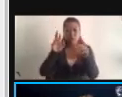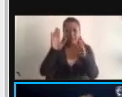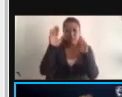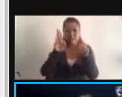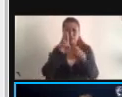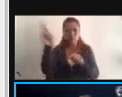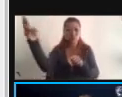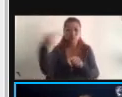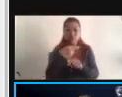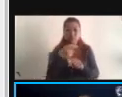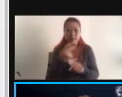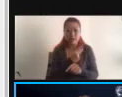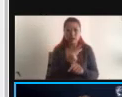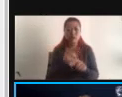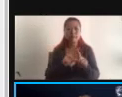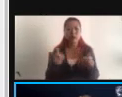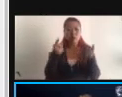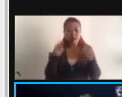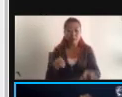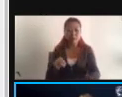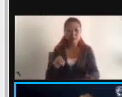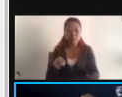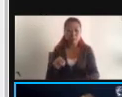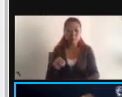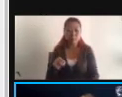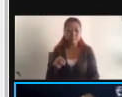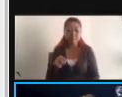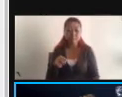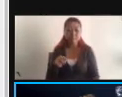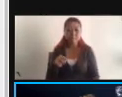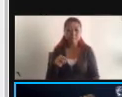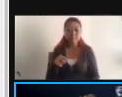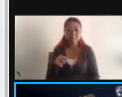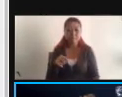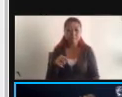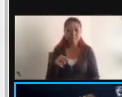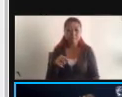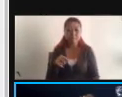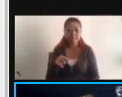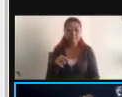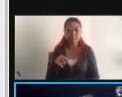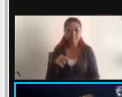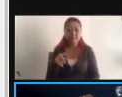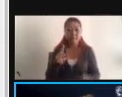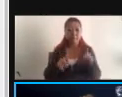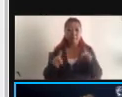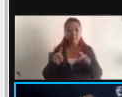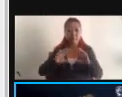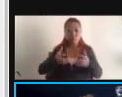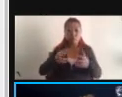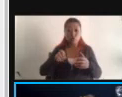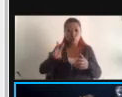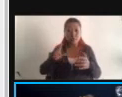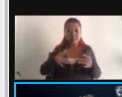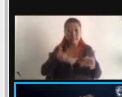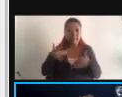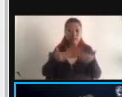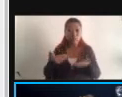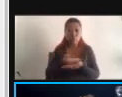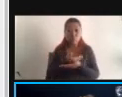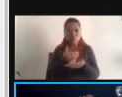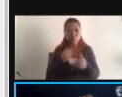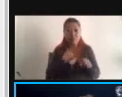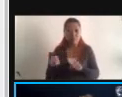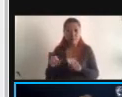Now, what actually happened was that the crew was very excited to have this new ship, this new